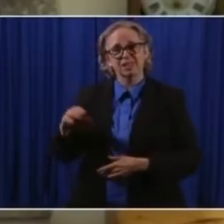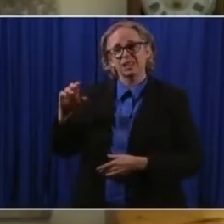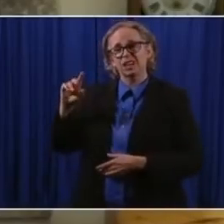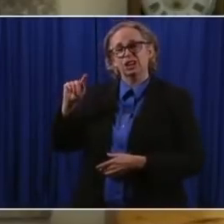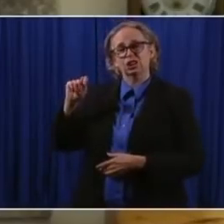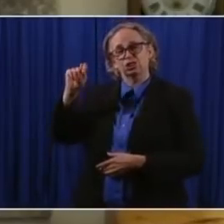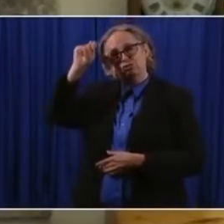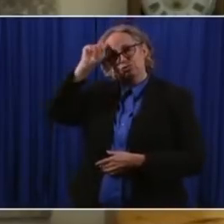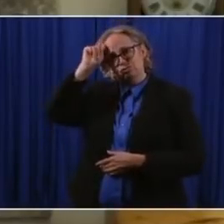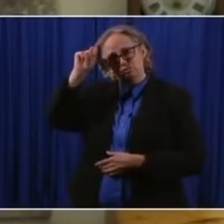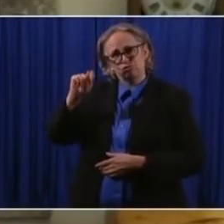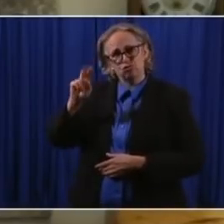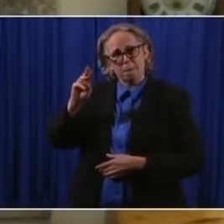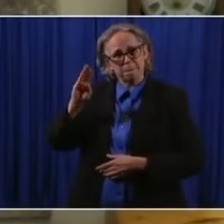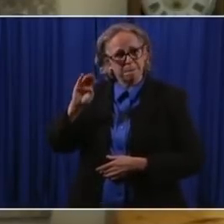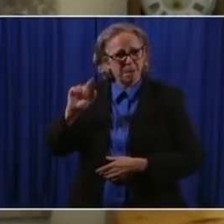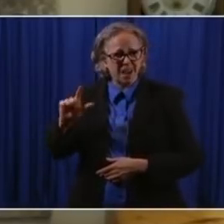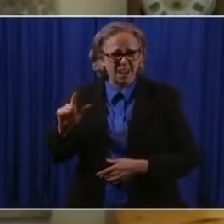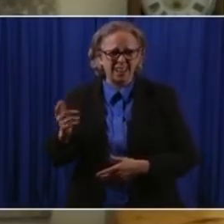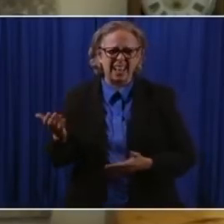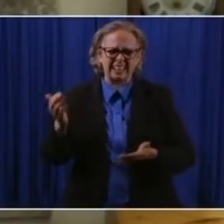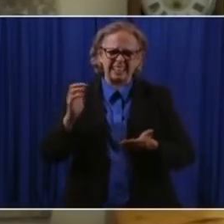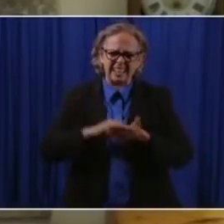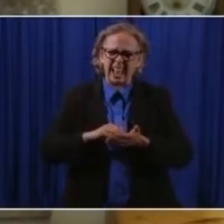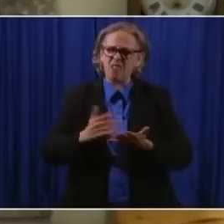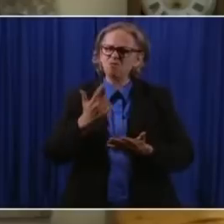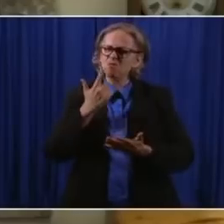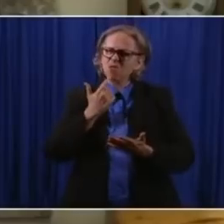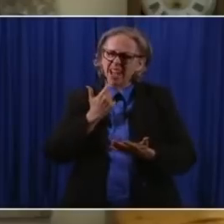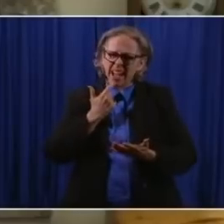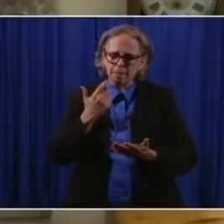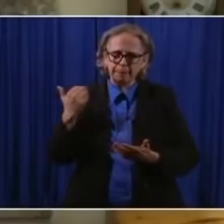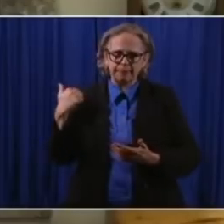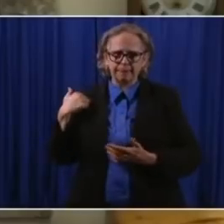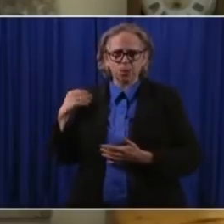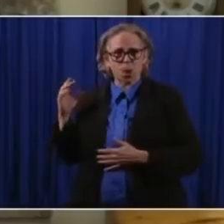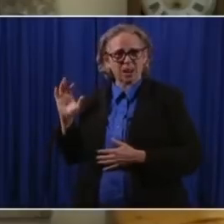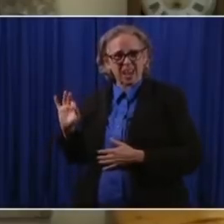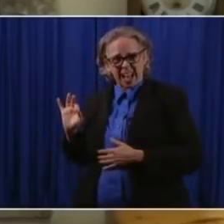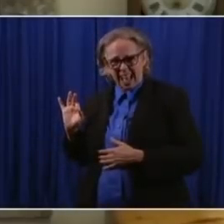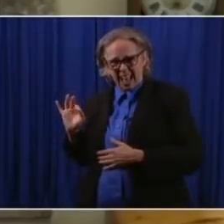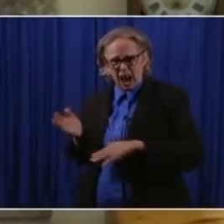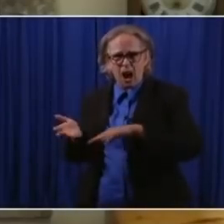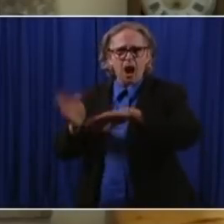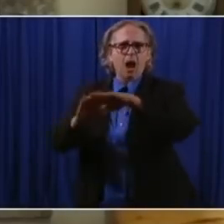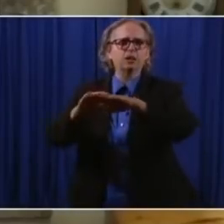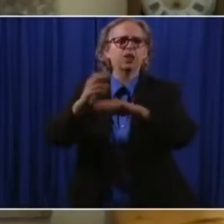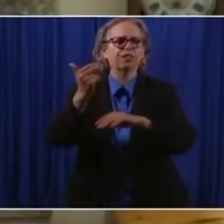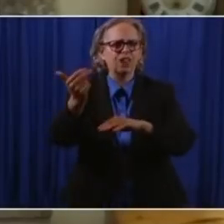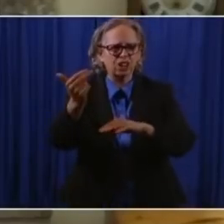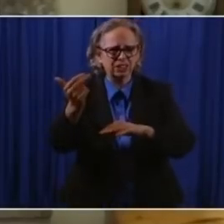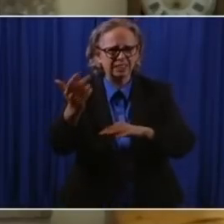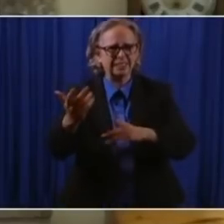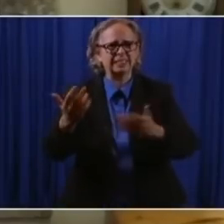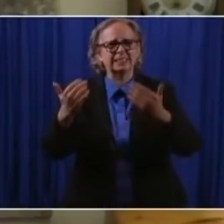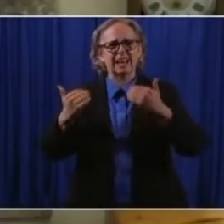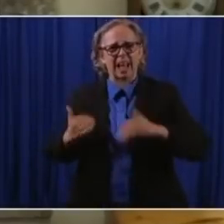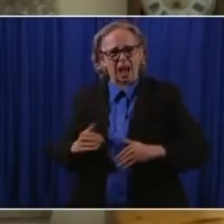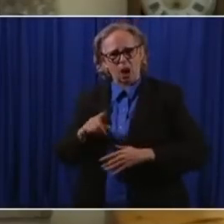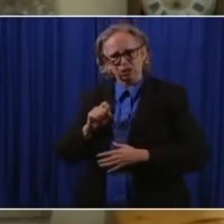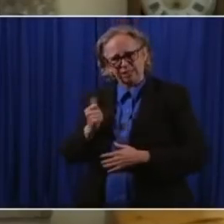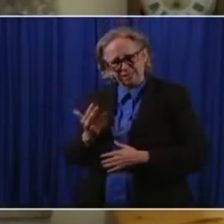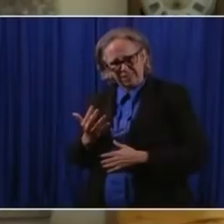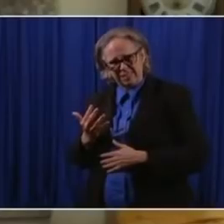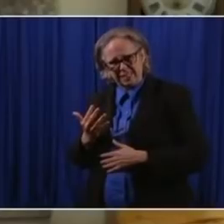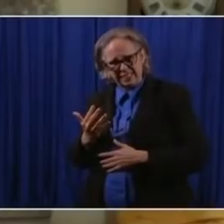cases per day on August 7th to 13 cases per day on August 12th. They've had 115 cases during the past two